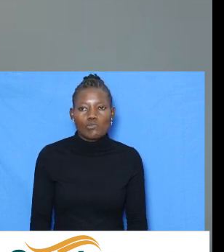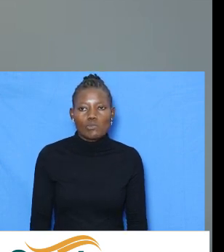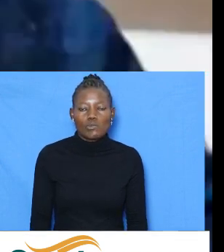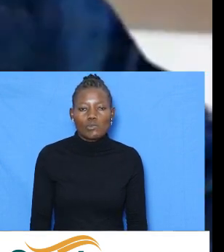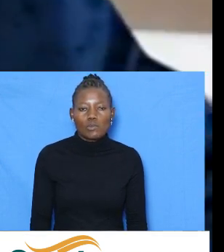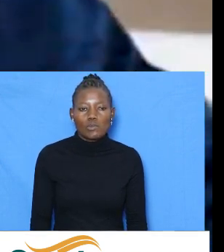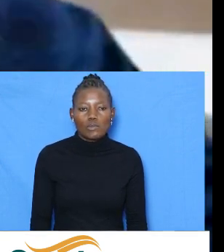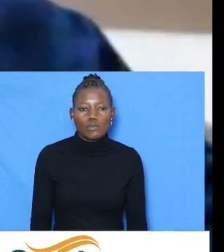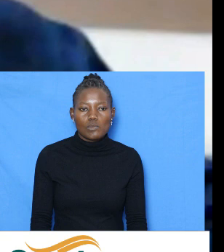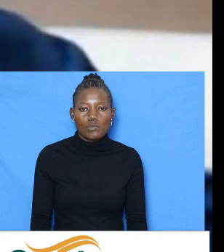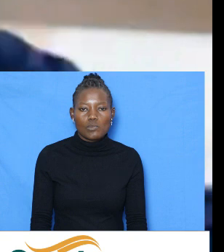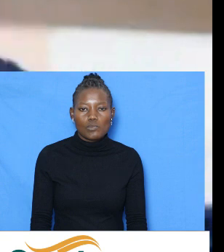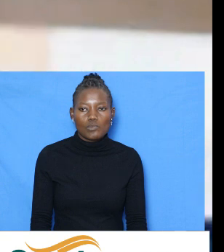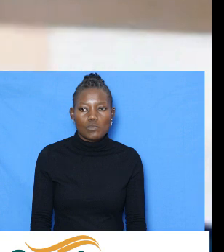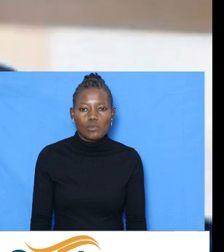All right.